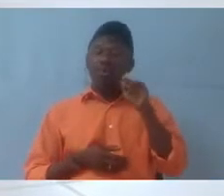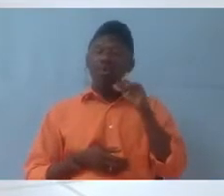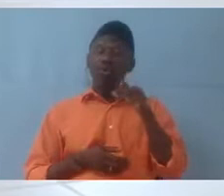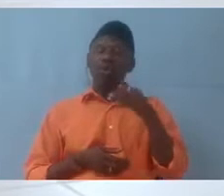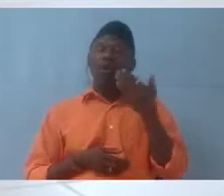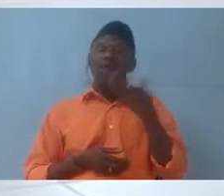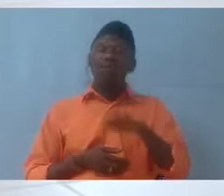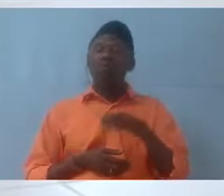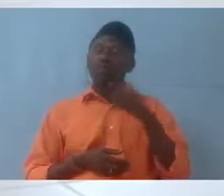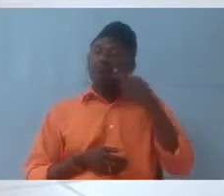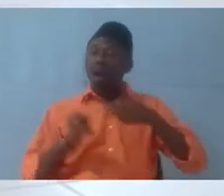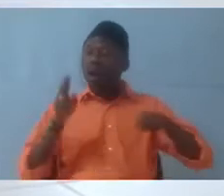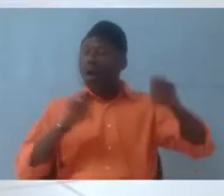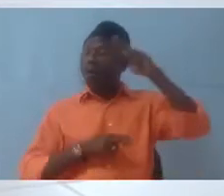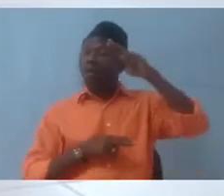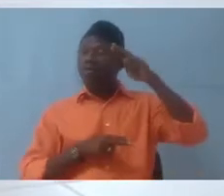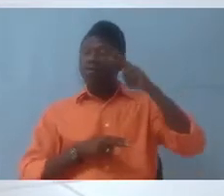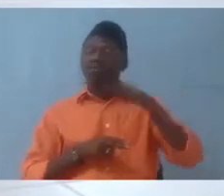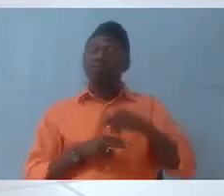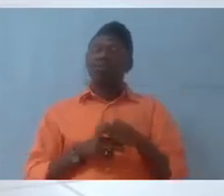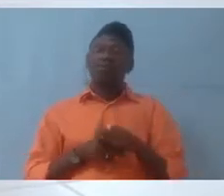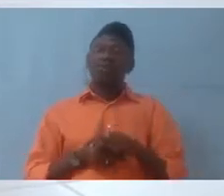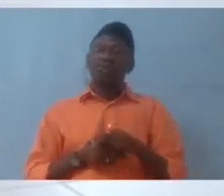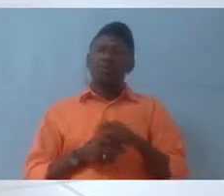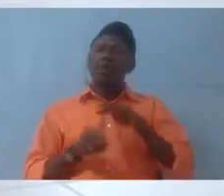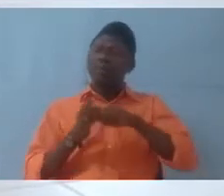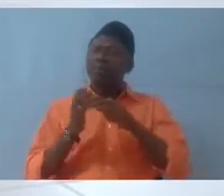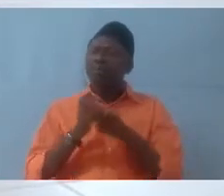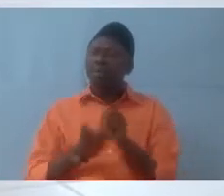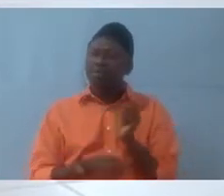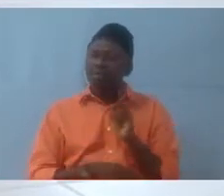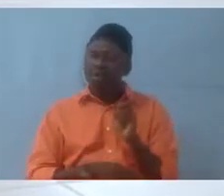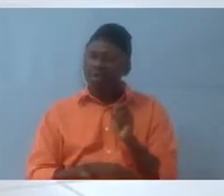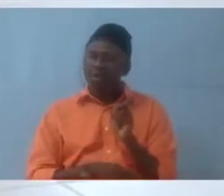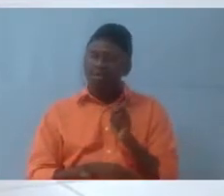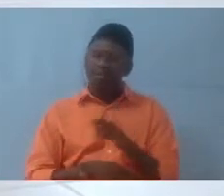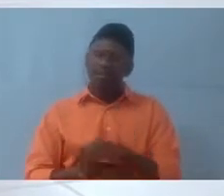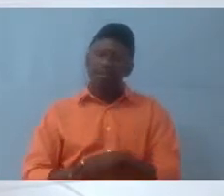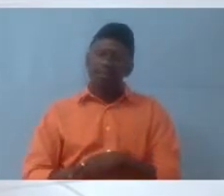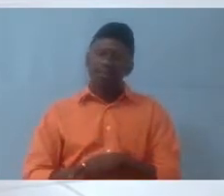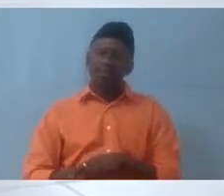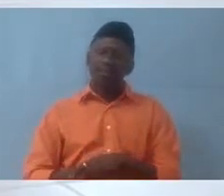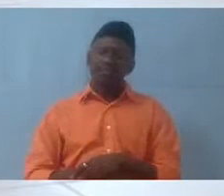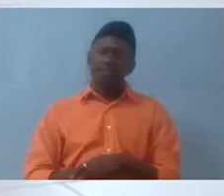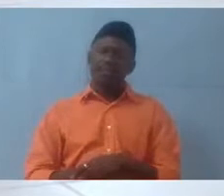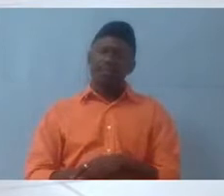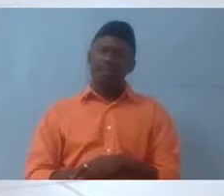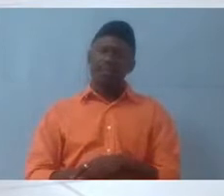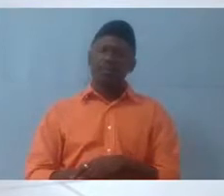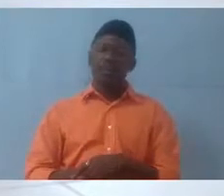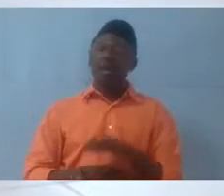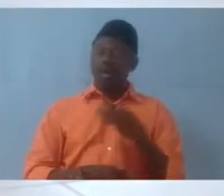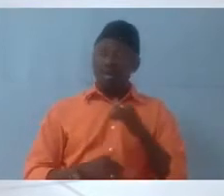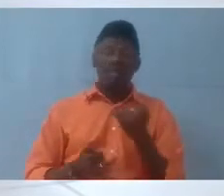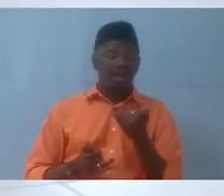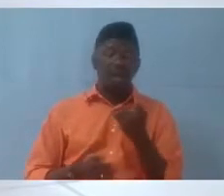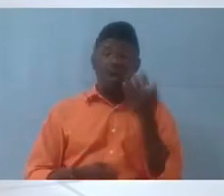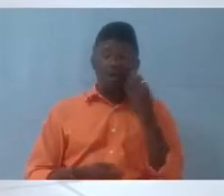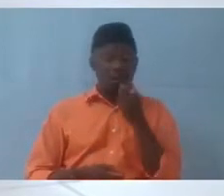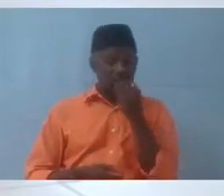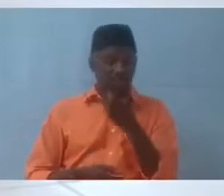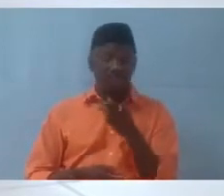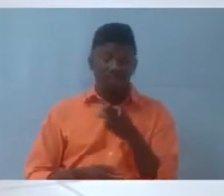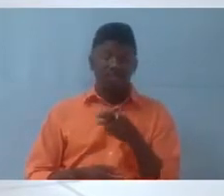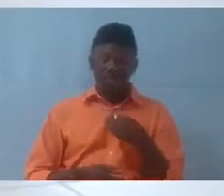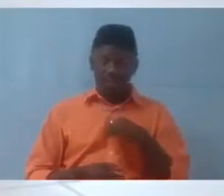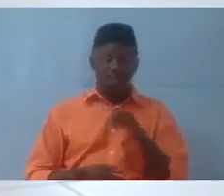ñu ko don téléphone yu joggé ci kaw ndax xam nga lu mu tekké won ci lolu. Well, when it comes to Fagbele saying that, yes, I